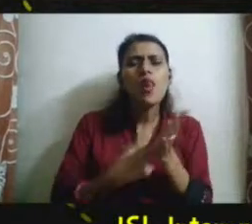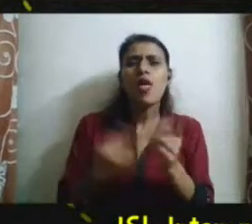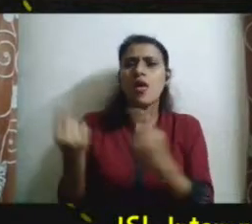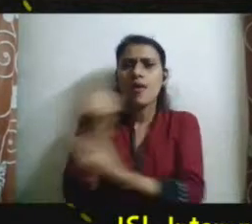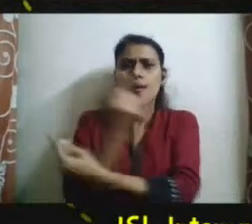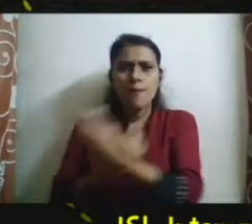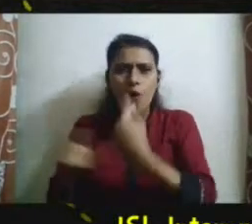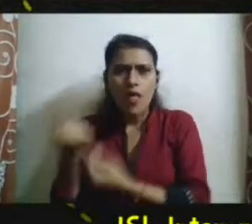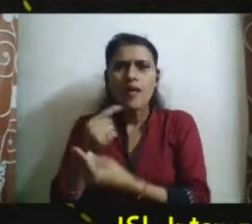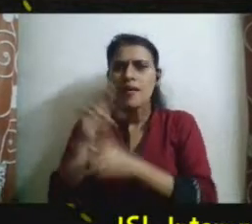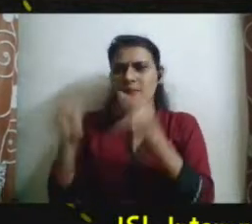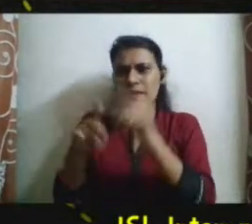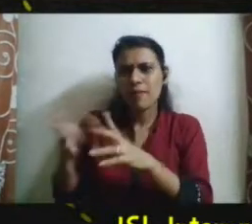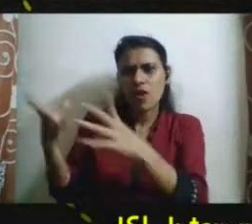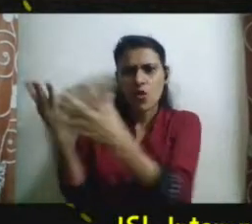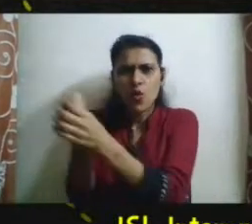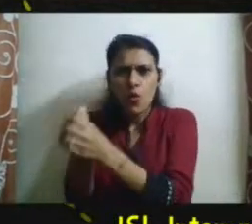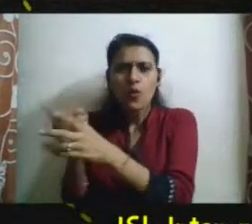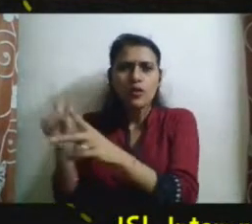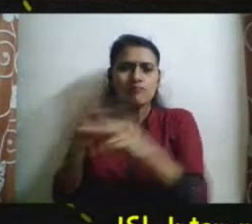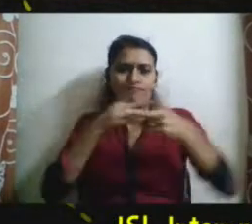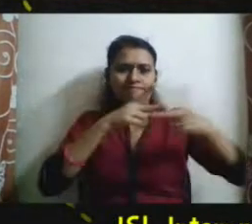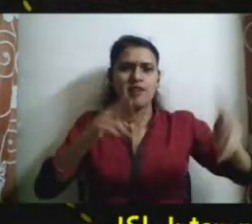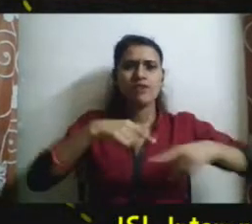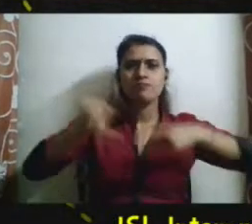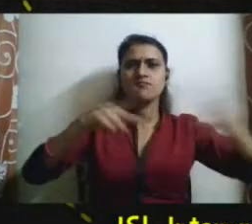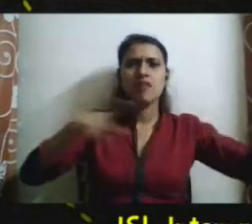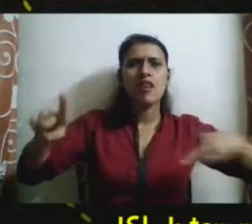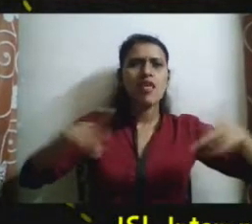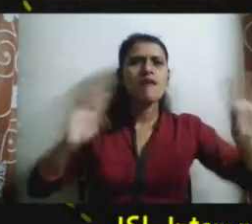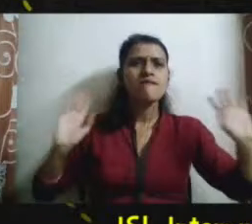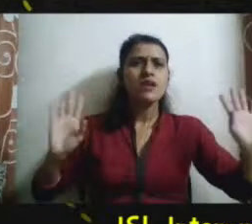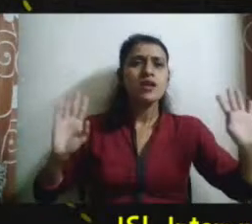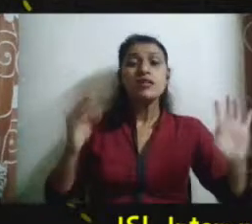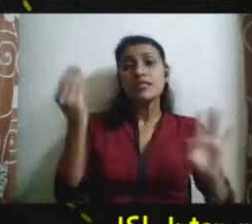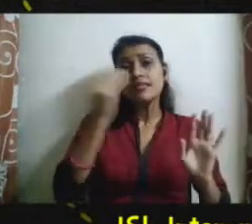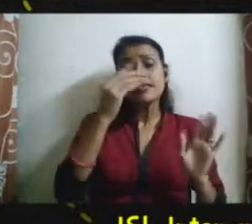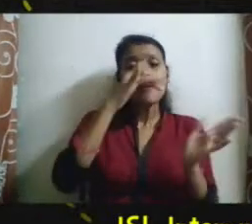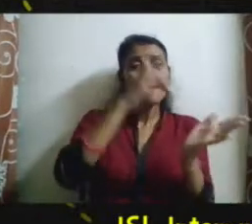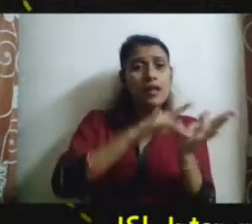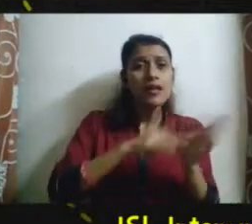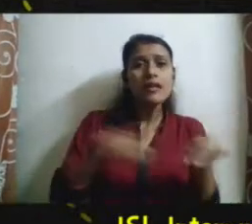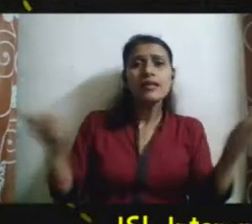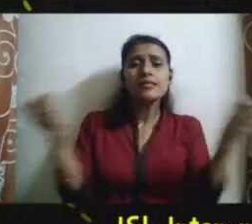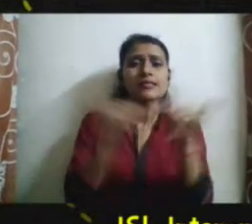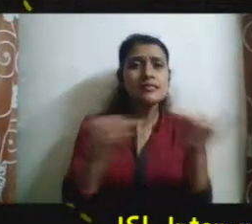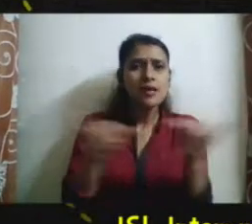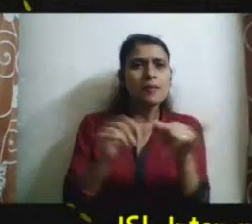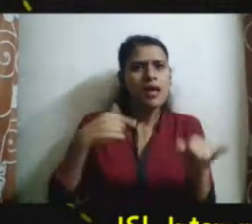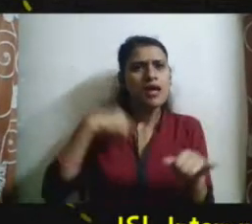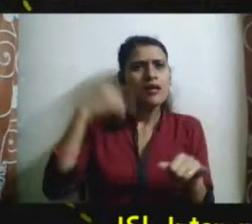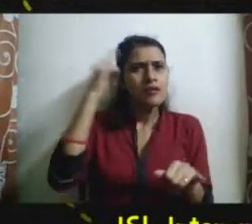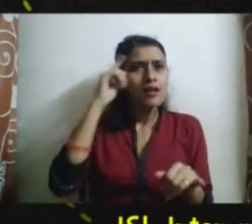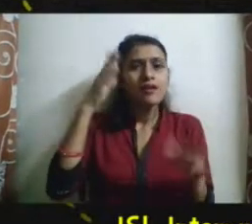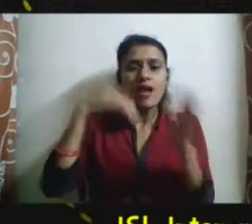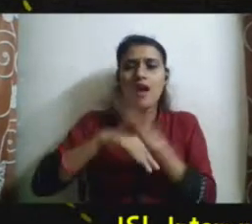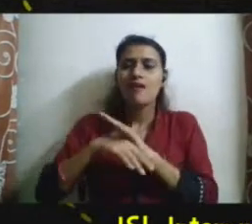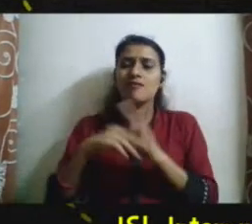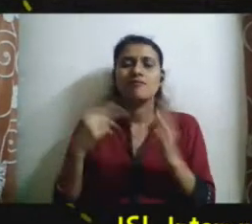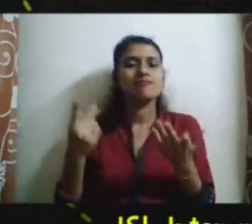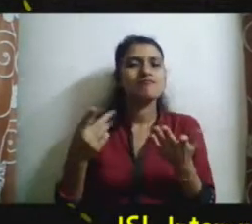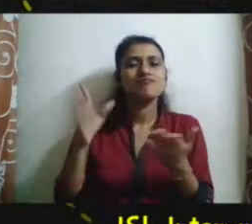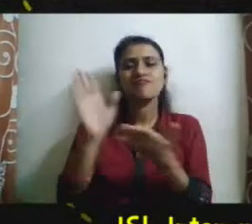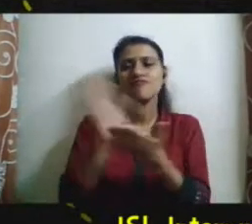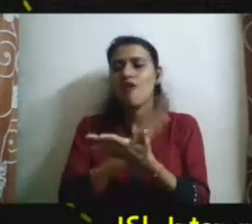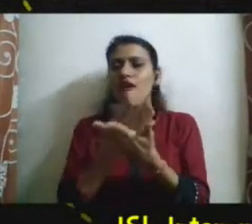coming together with their differences and still trying to be on some equal plane, is accommodated only, I think, inside art, which just says that there's always